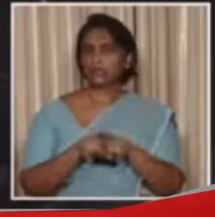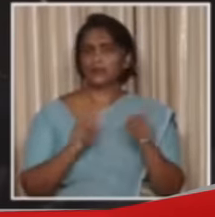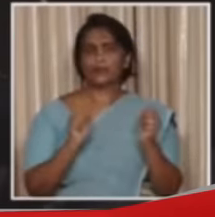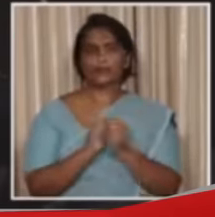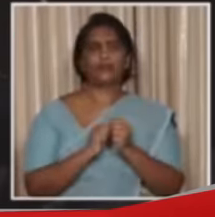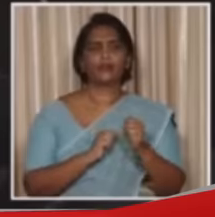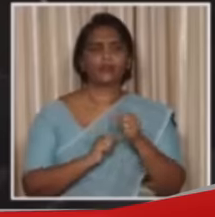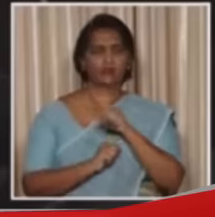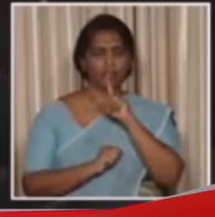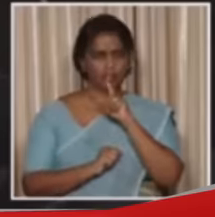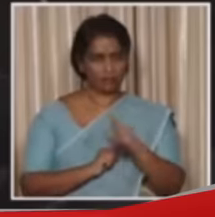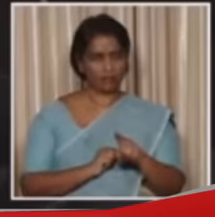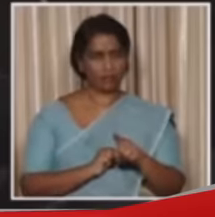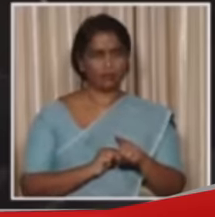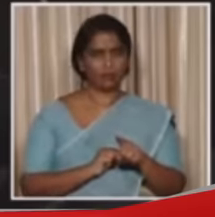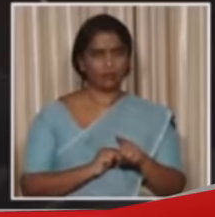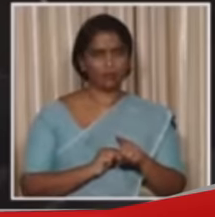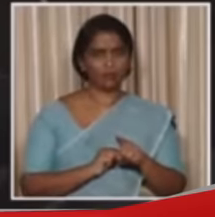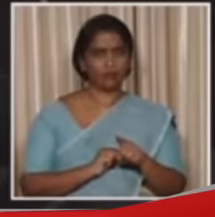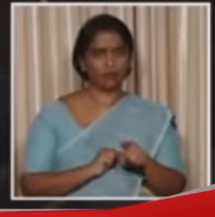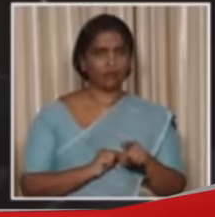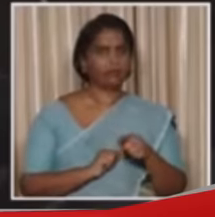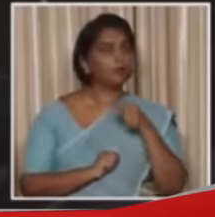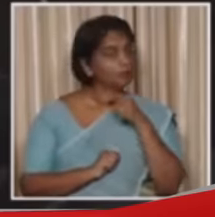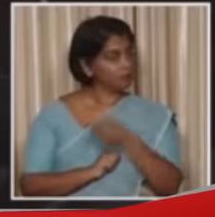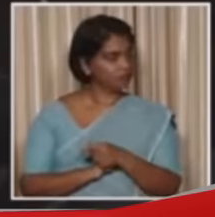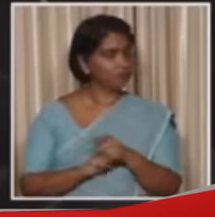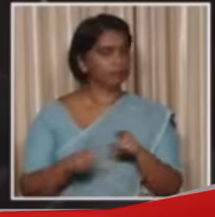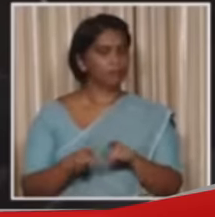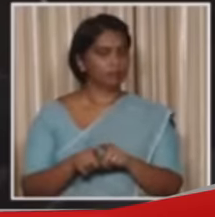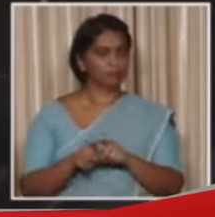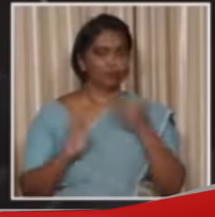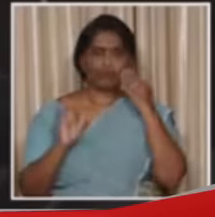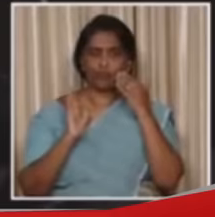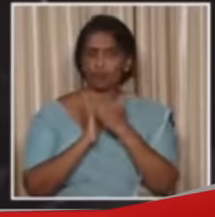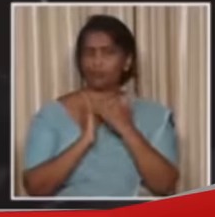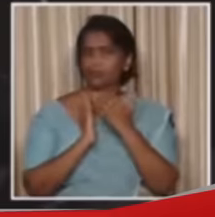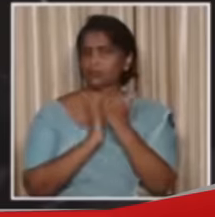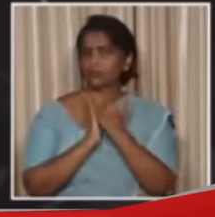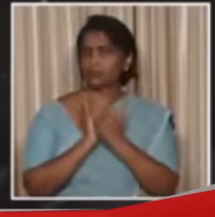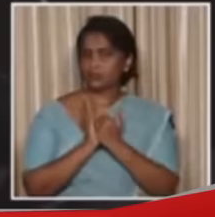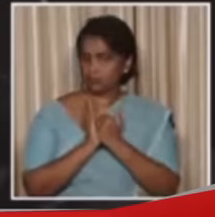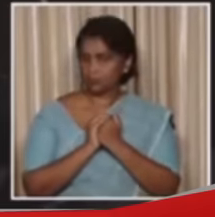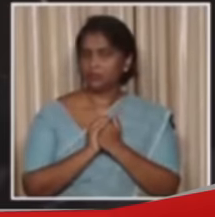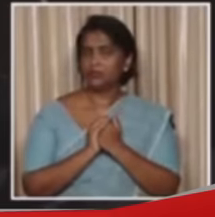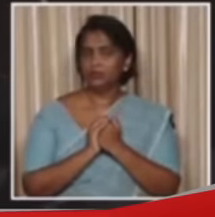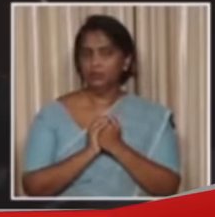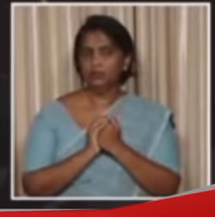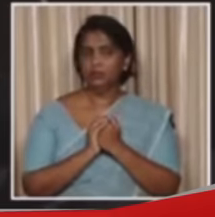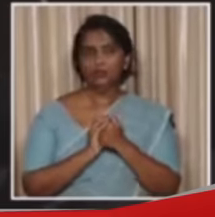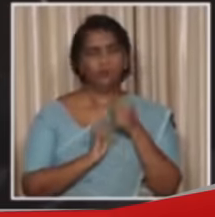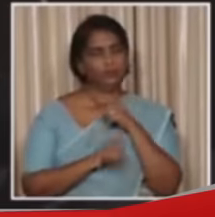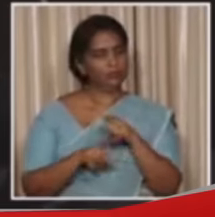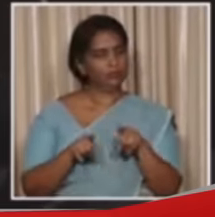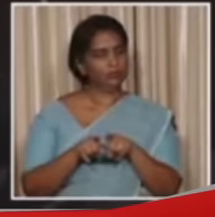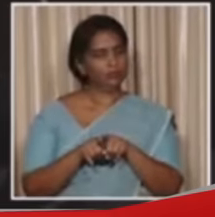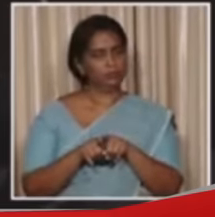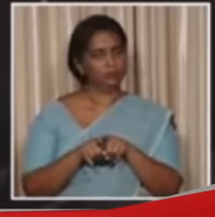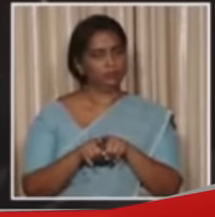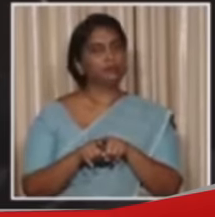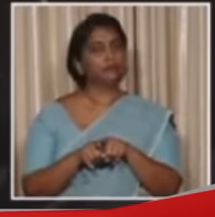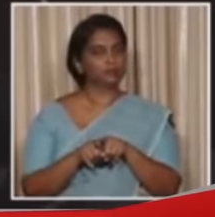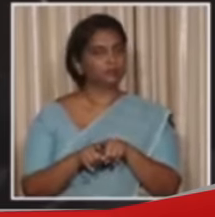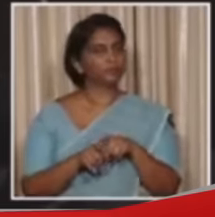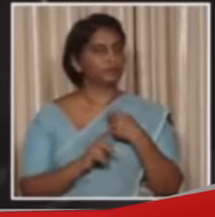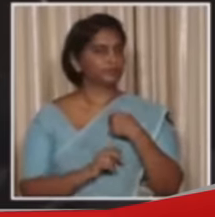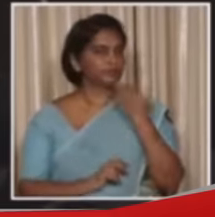very, and it is in this regard that laws are being also proposed. Various attempts are being made to bring in